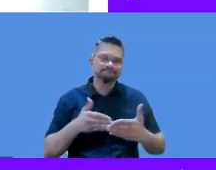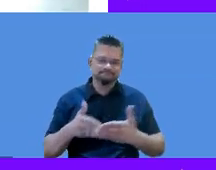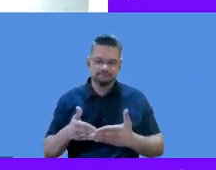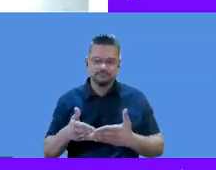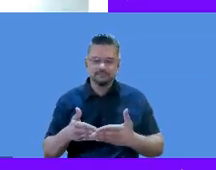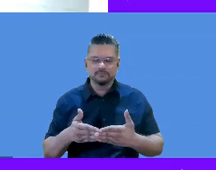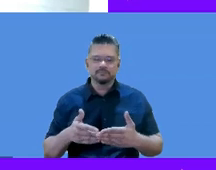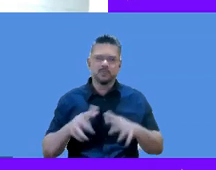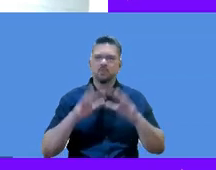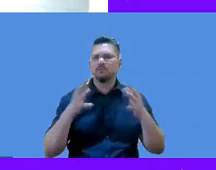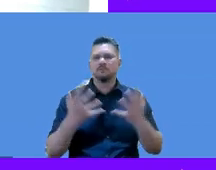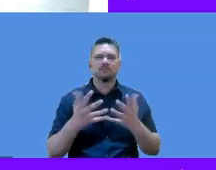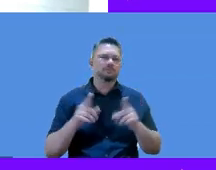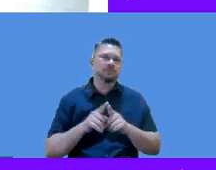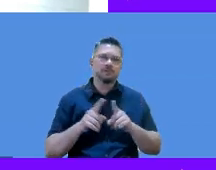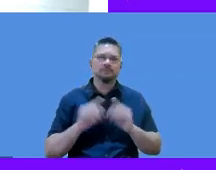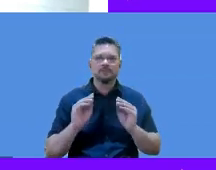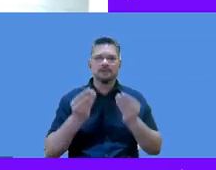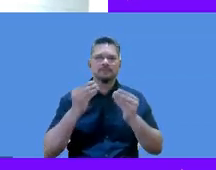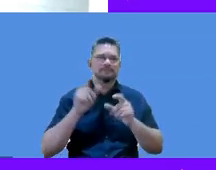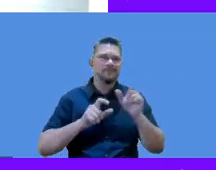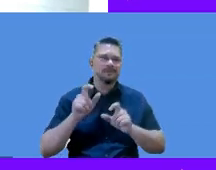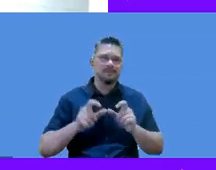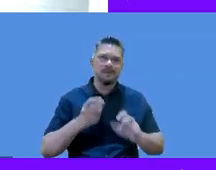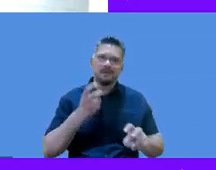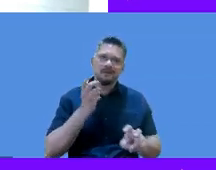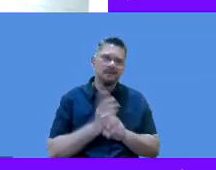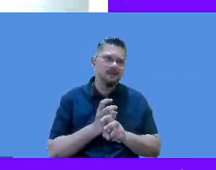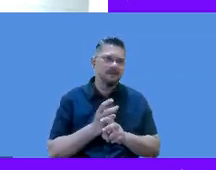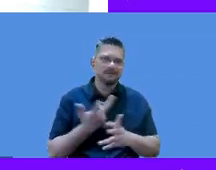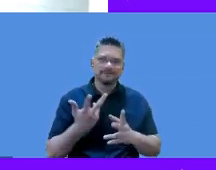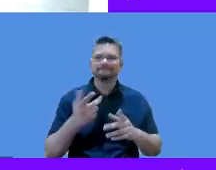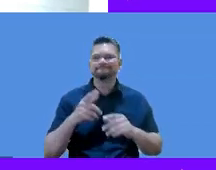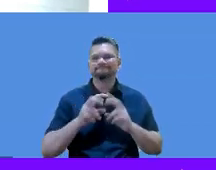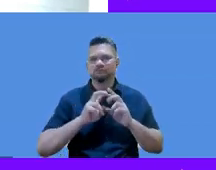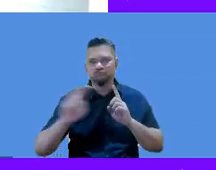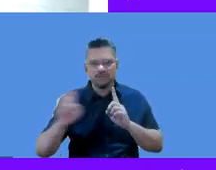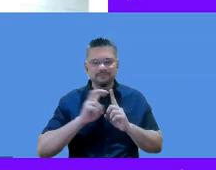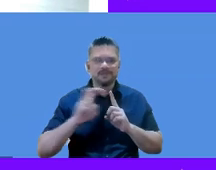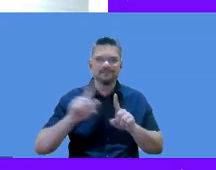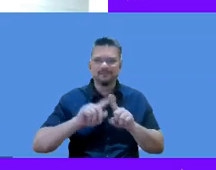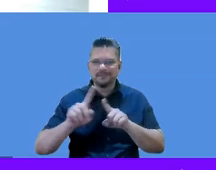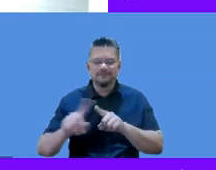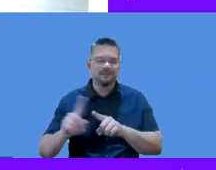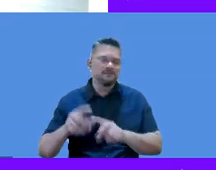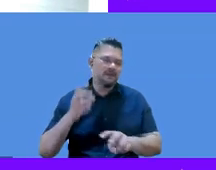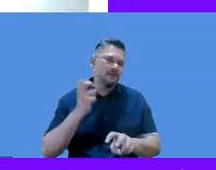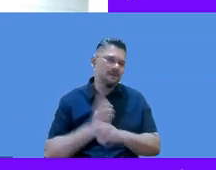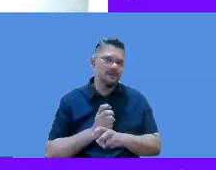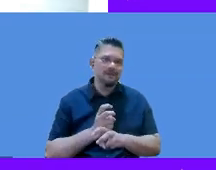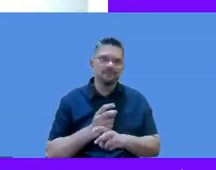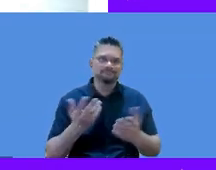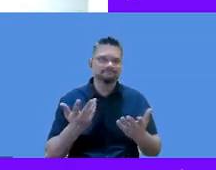a neglected group to transport infrastructure planning, and transport networks are vital, and the importance of it is directly recognized in